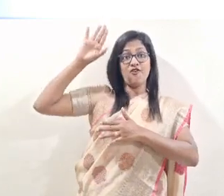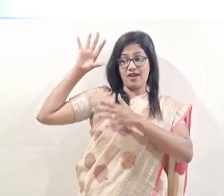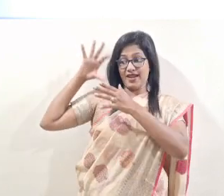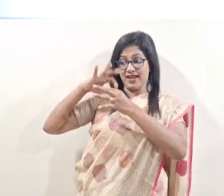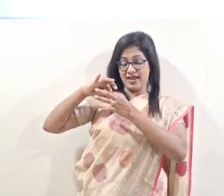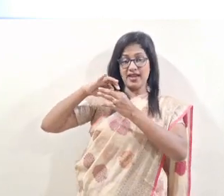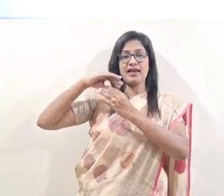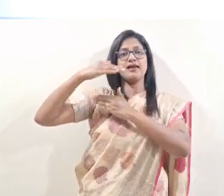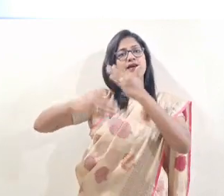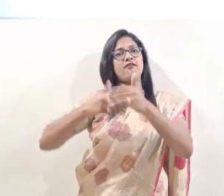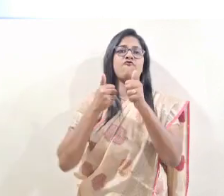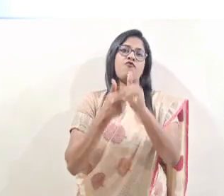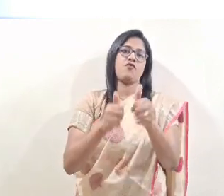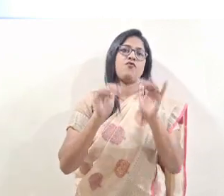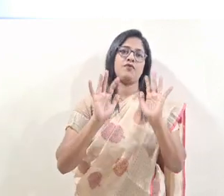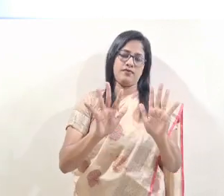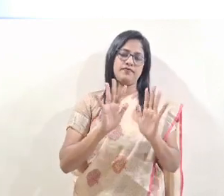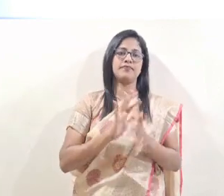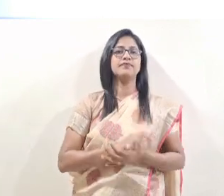time.